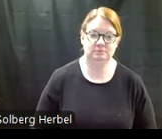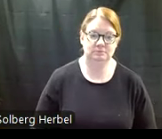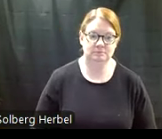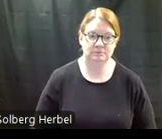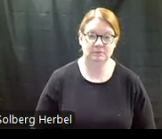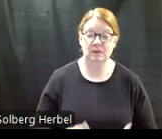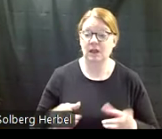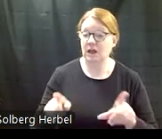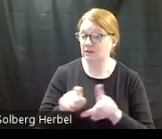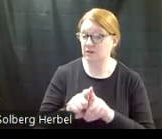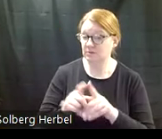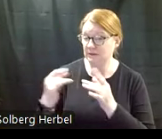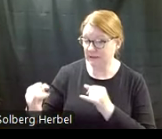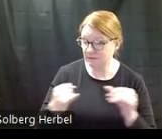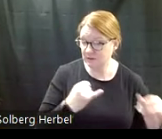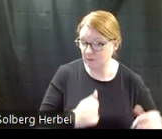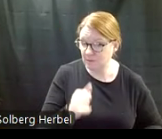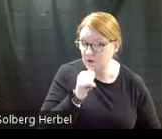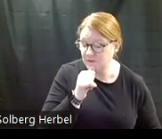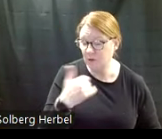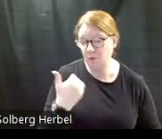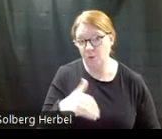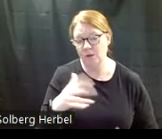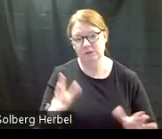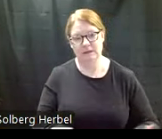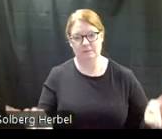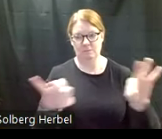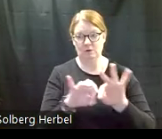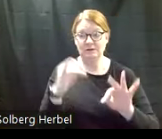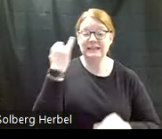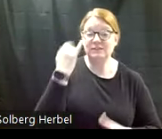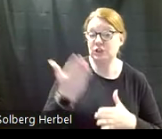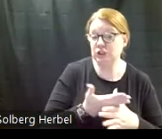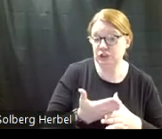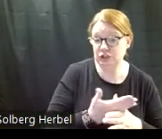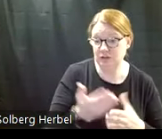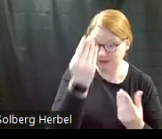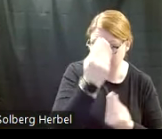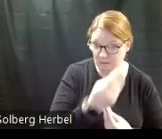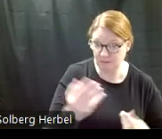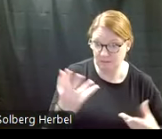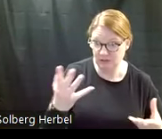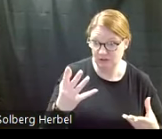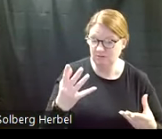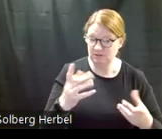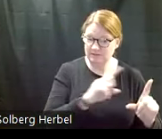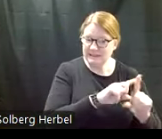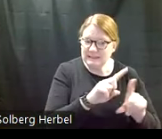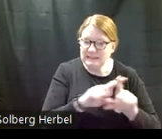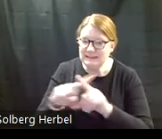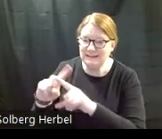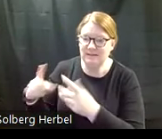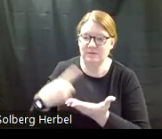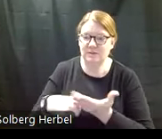Individual privacy is of utmost importance to us when sharing information. During our case study discussion, please avoid using